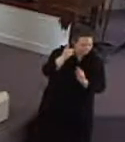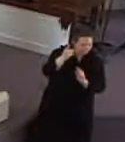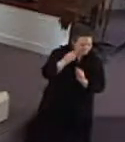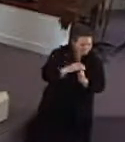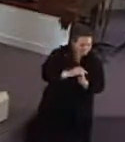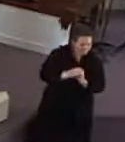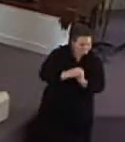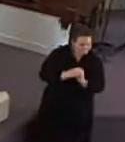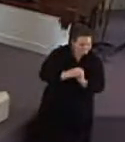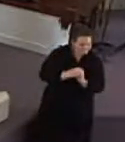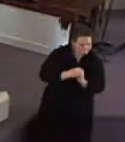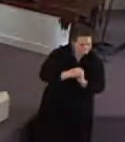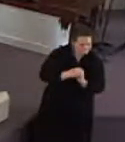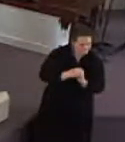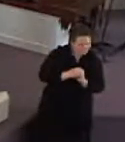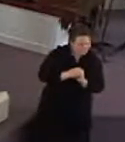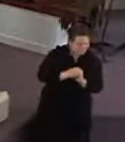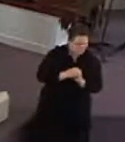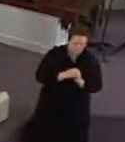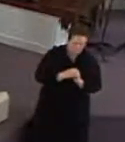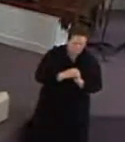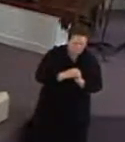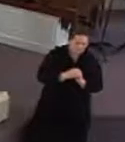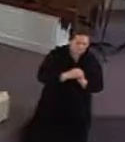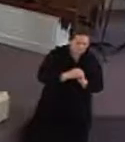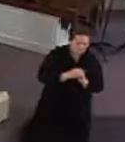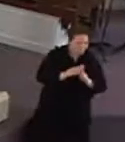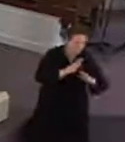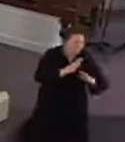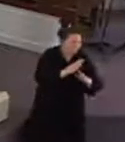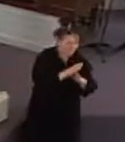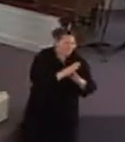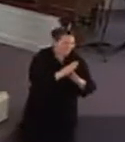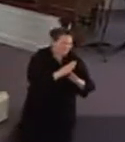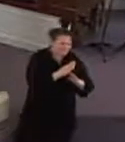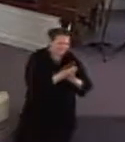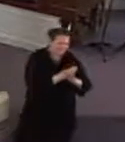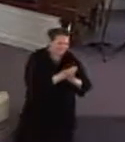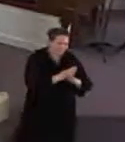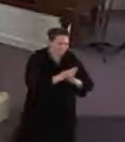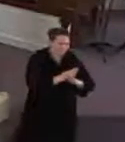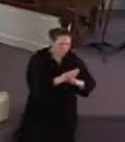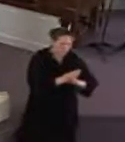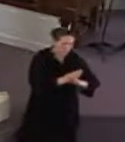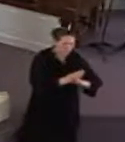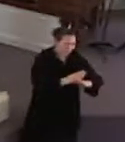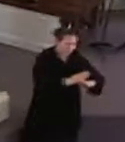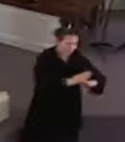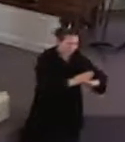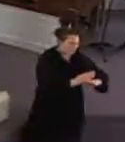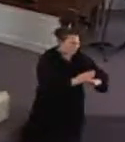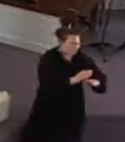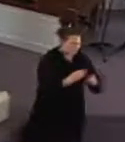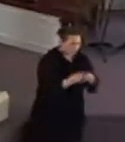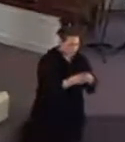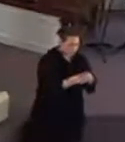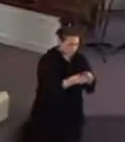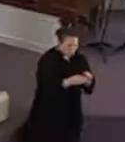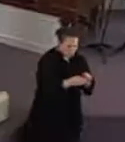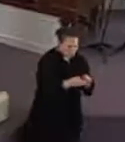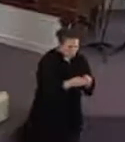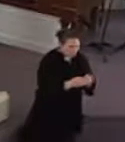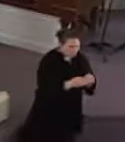over the mouth of hell. And it is only God's goodness that keeps him from falling into